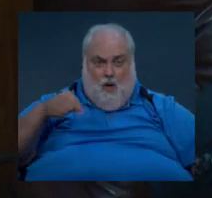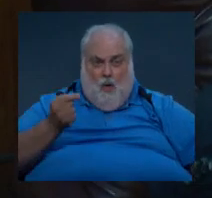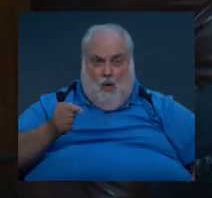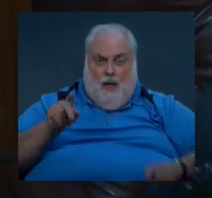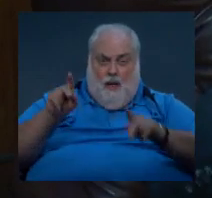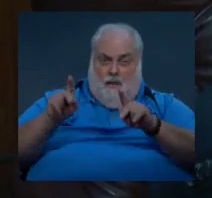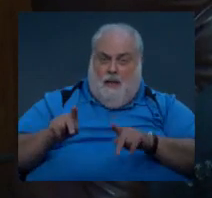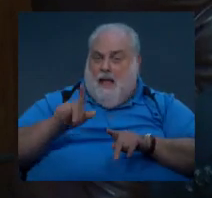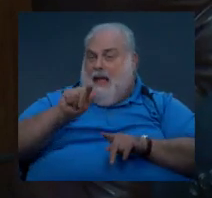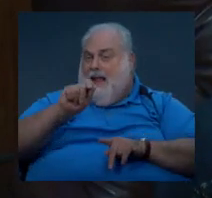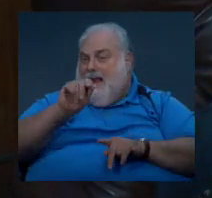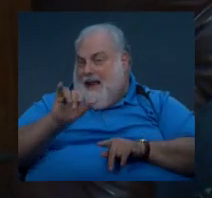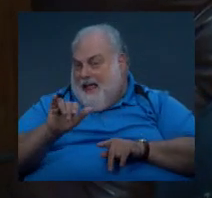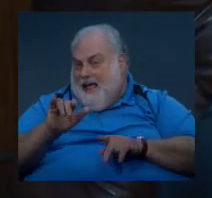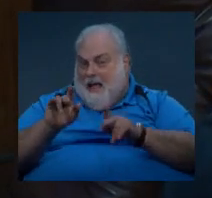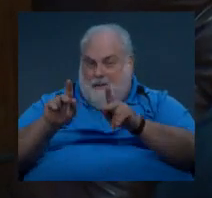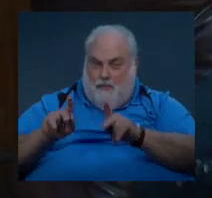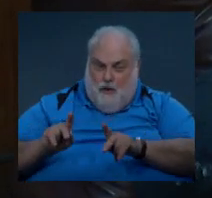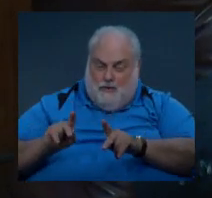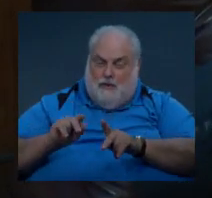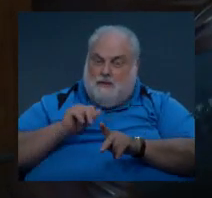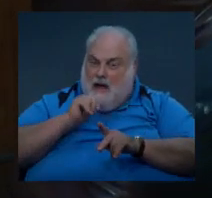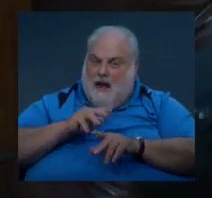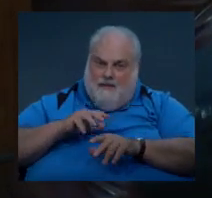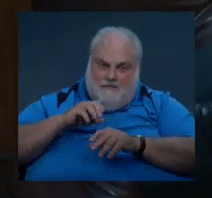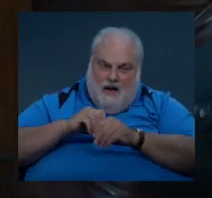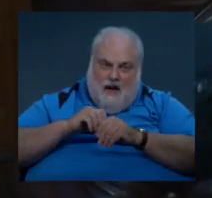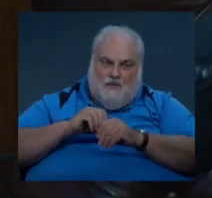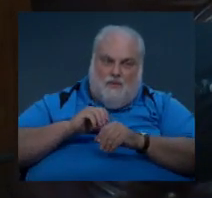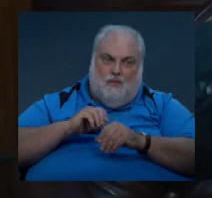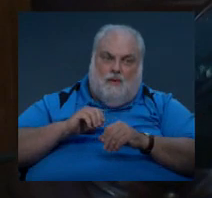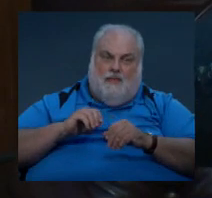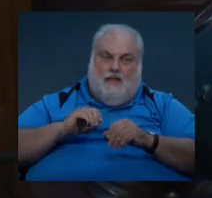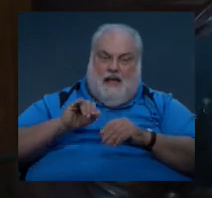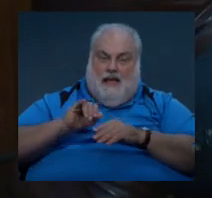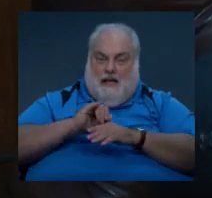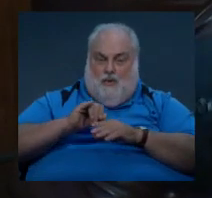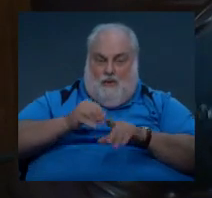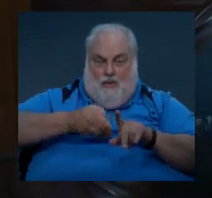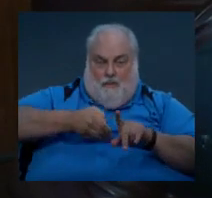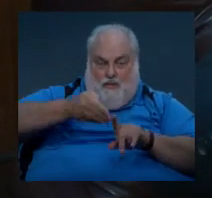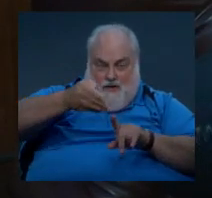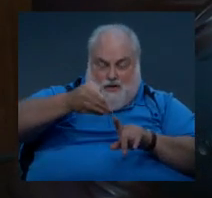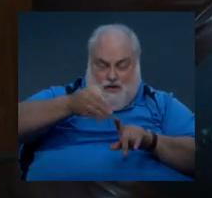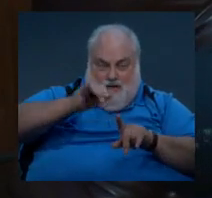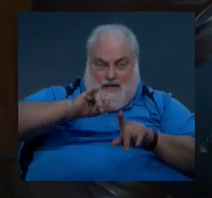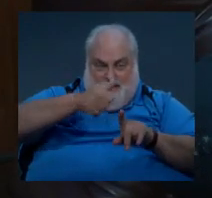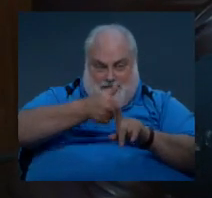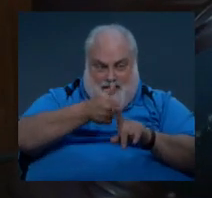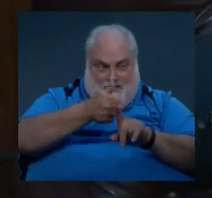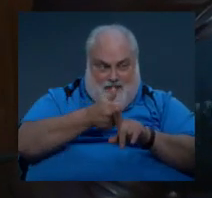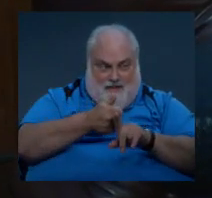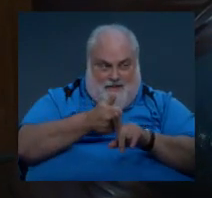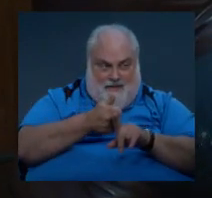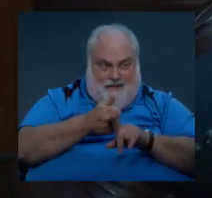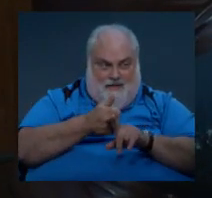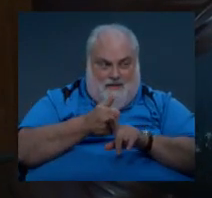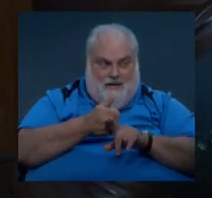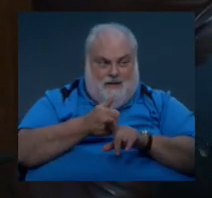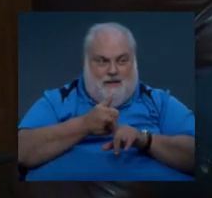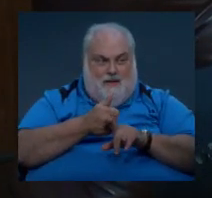call, layperson on that commission that wasn't involved in the industry of, and I use those terms kind